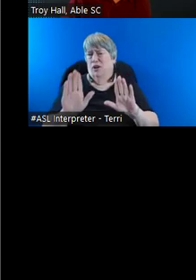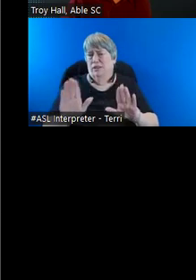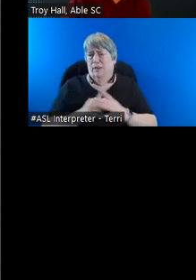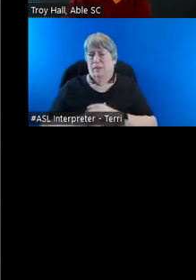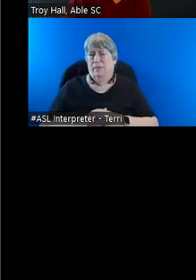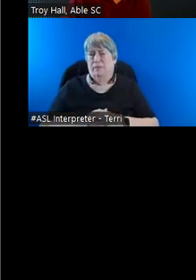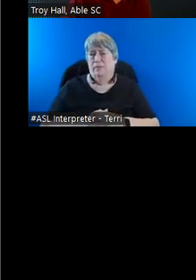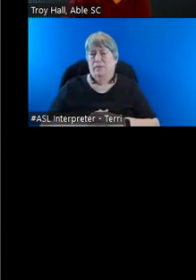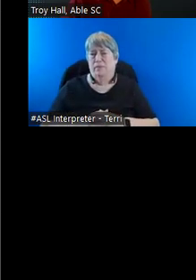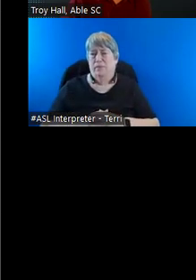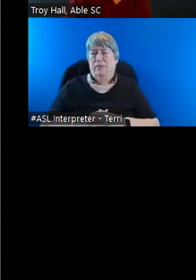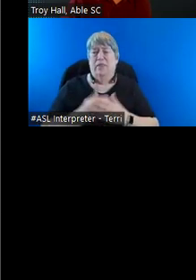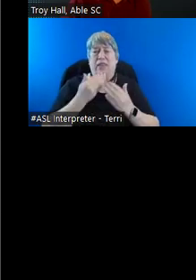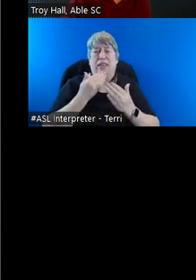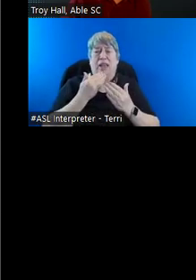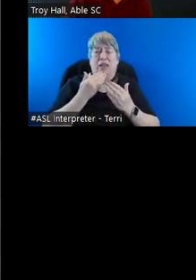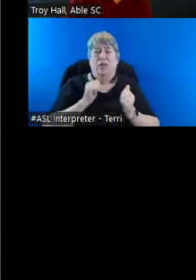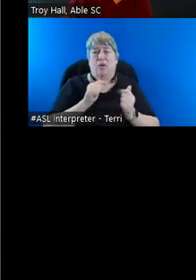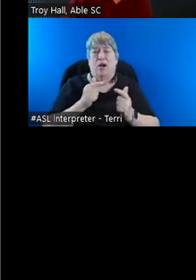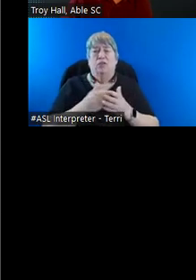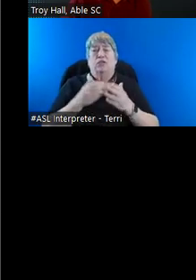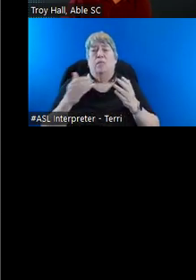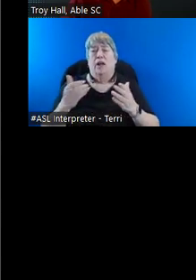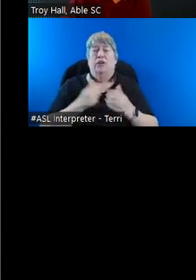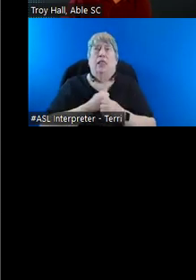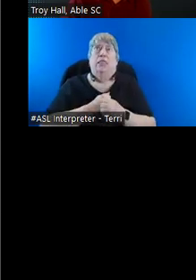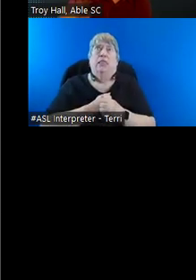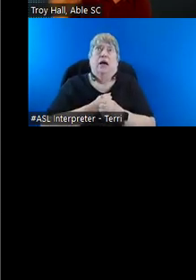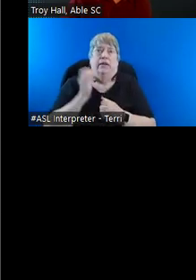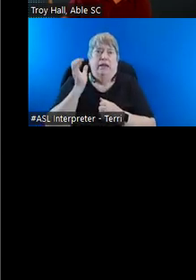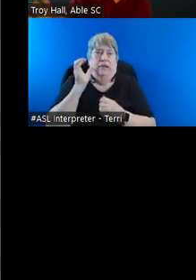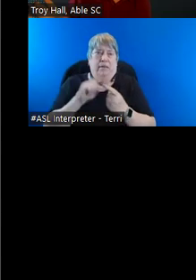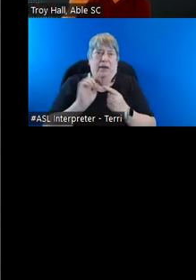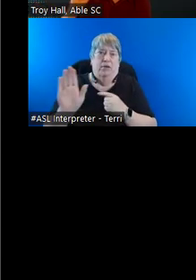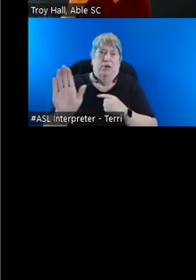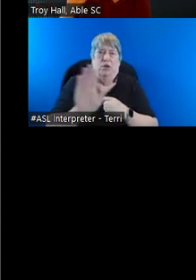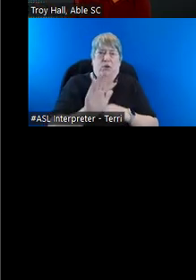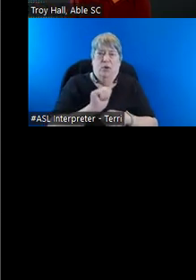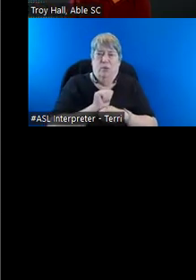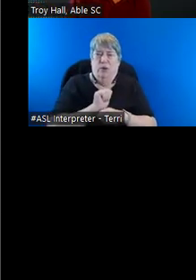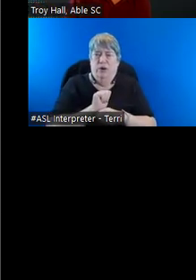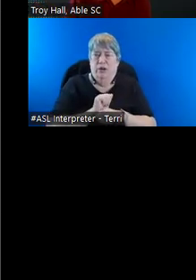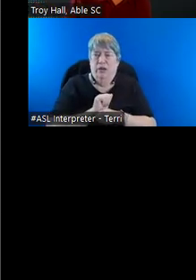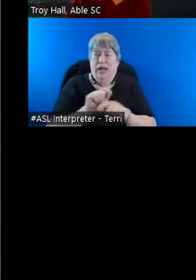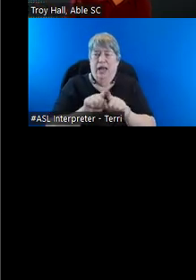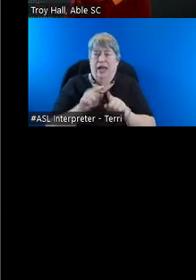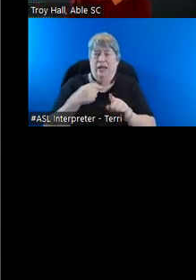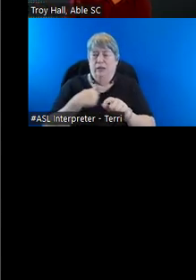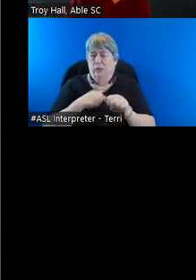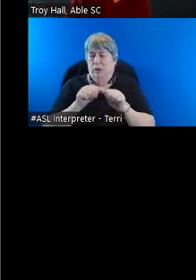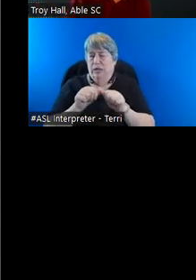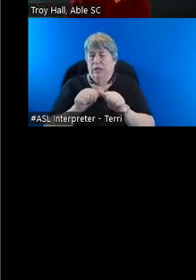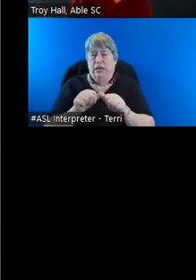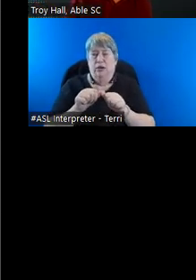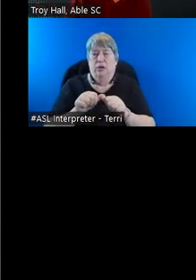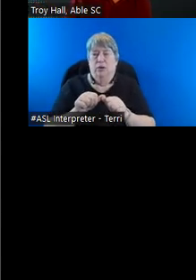Yeah, thank you all so much. I love hearing about the work y'all are doing. I'm hoping that as we continue on and as we talk about the minutia programs, some of